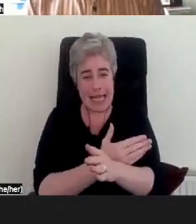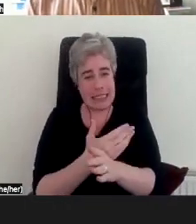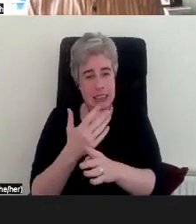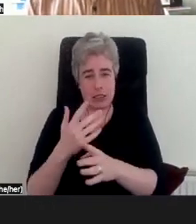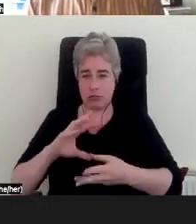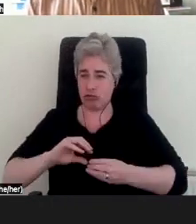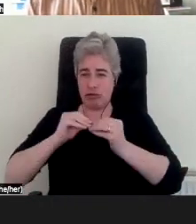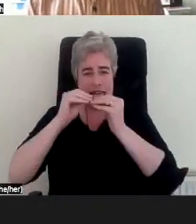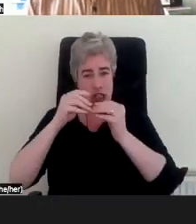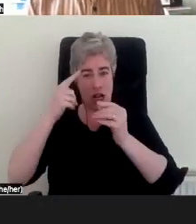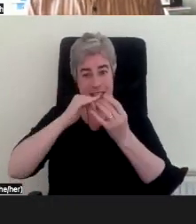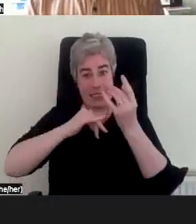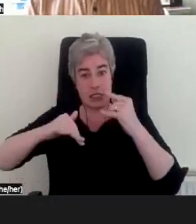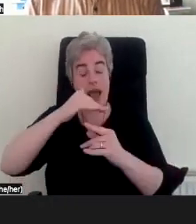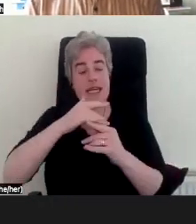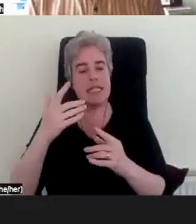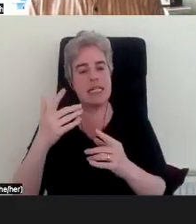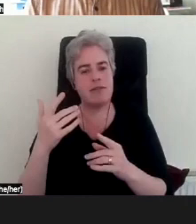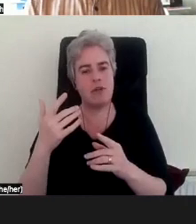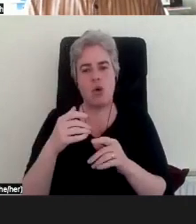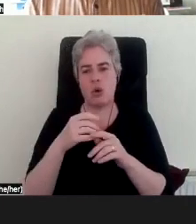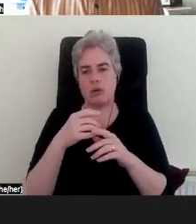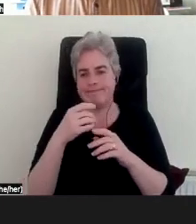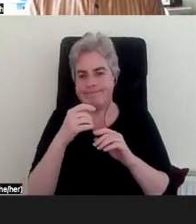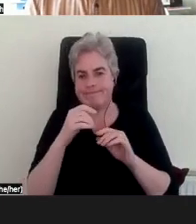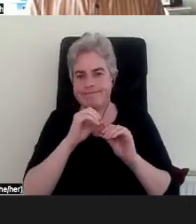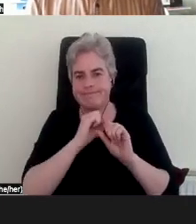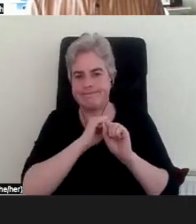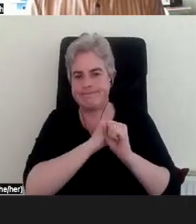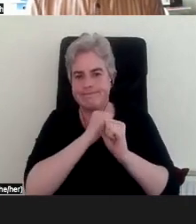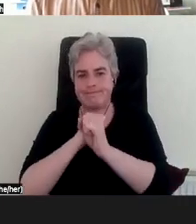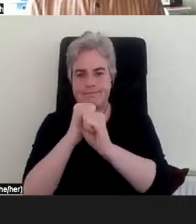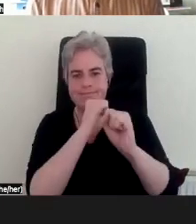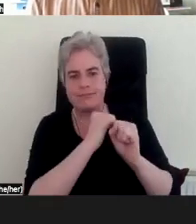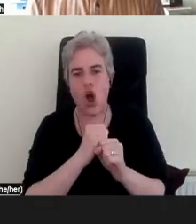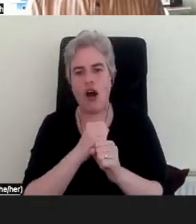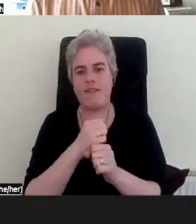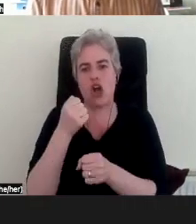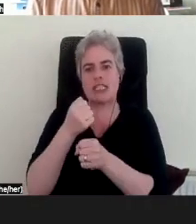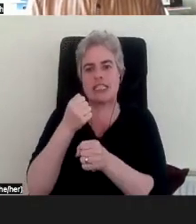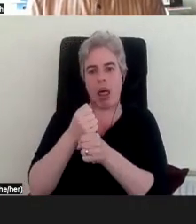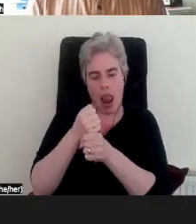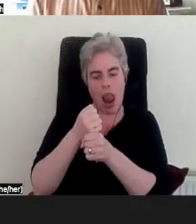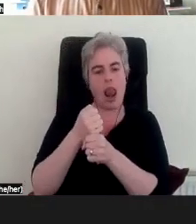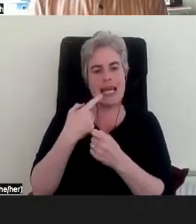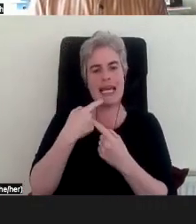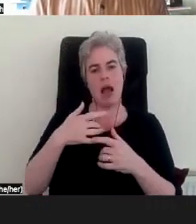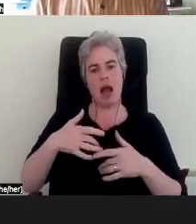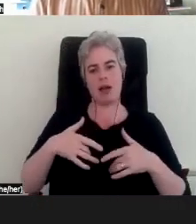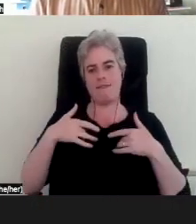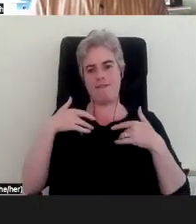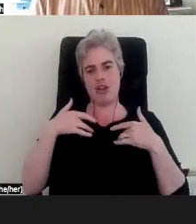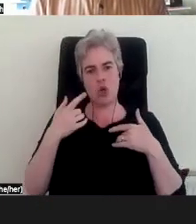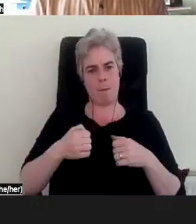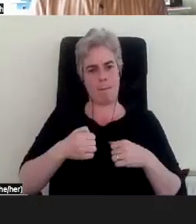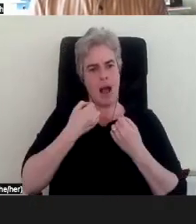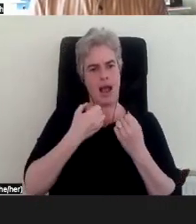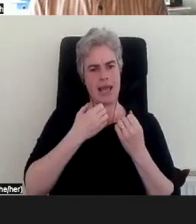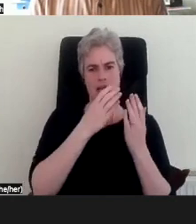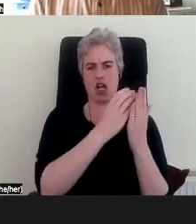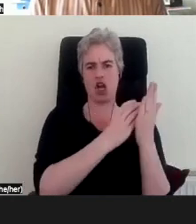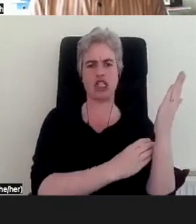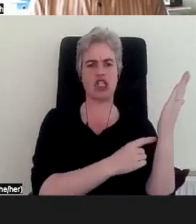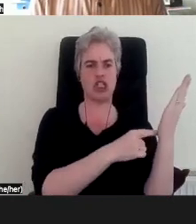formation of the Society for the Propagation of Gospel, he argued that my constitution is